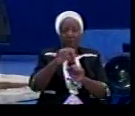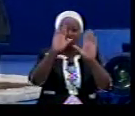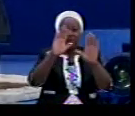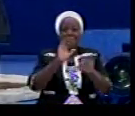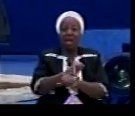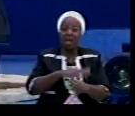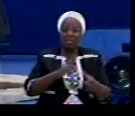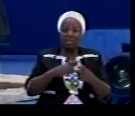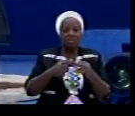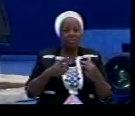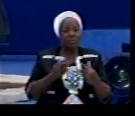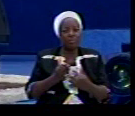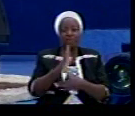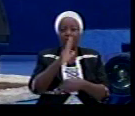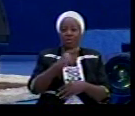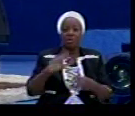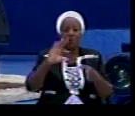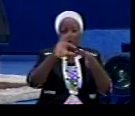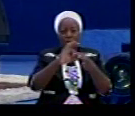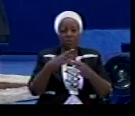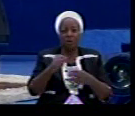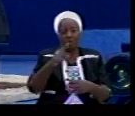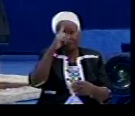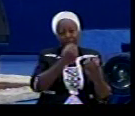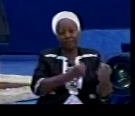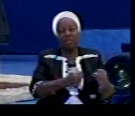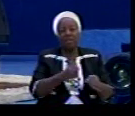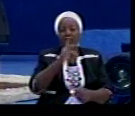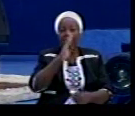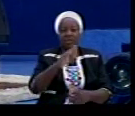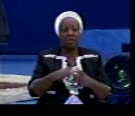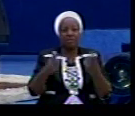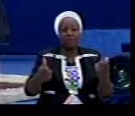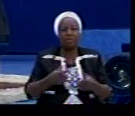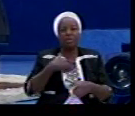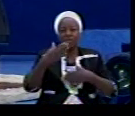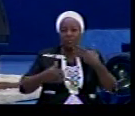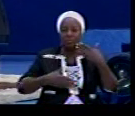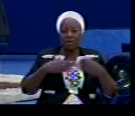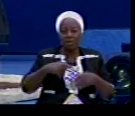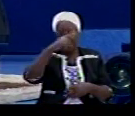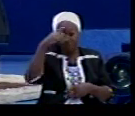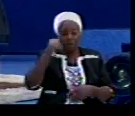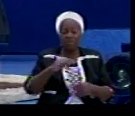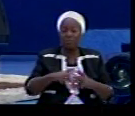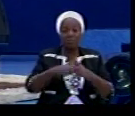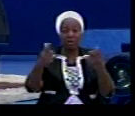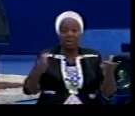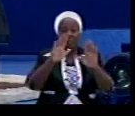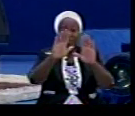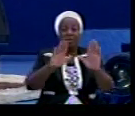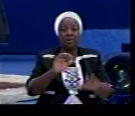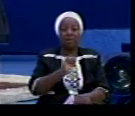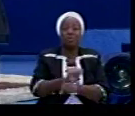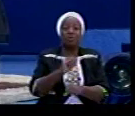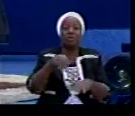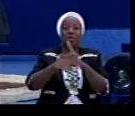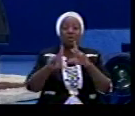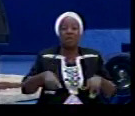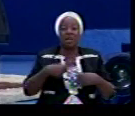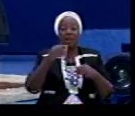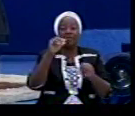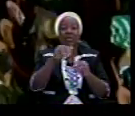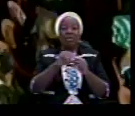of faith, there'll be great joy because of unprecedented miracles in your life